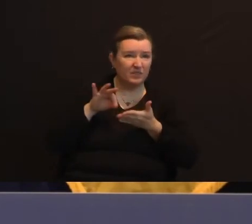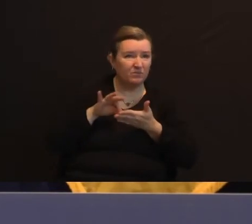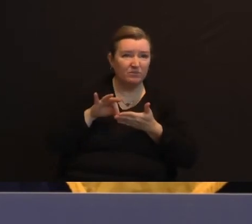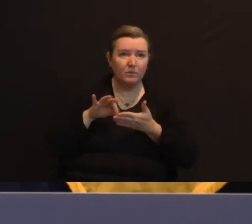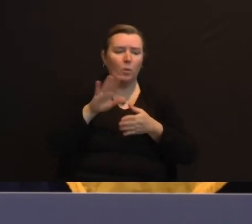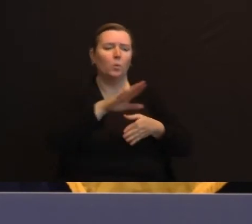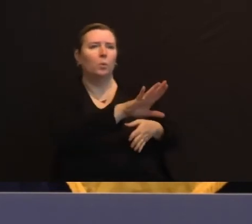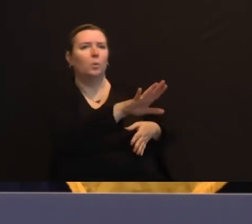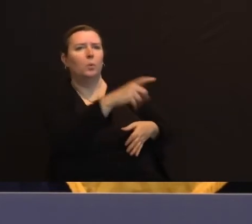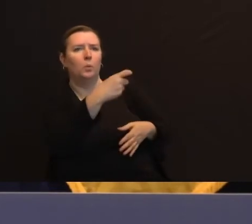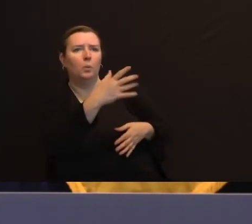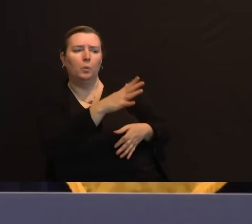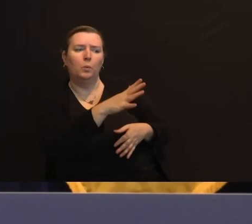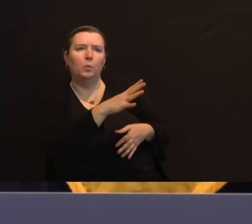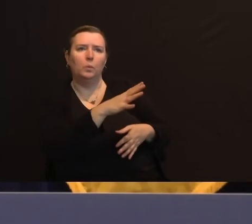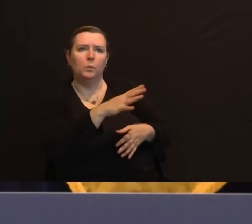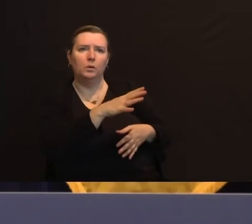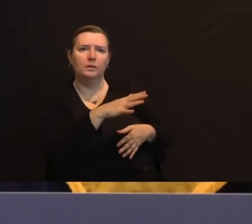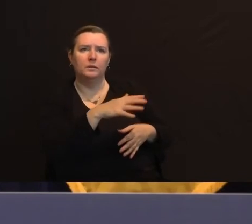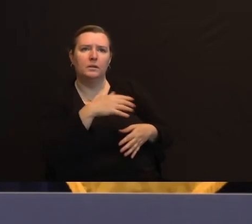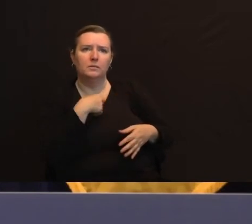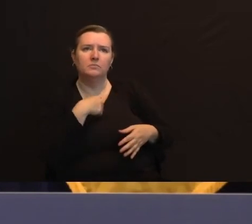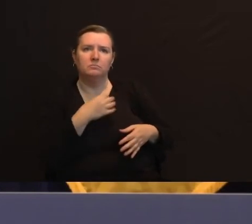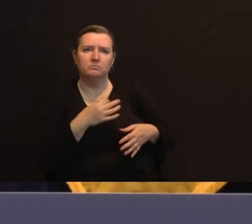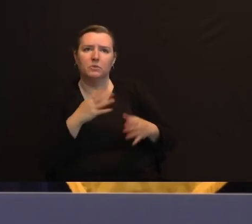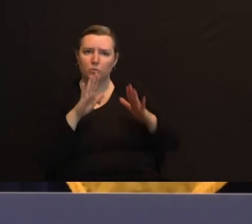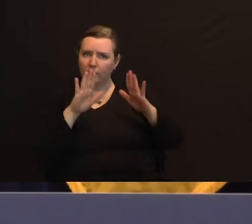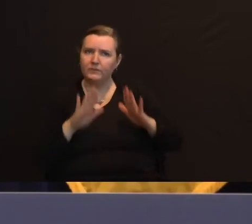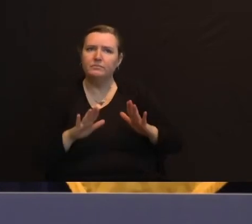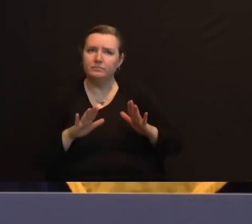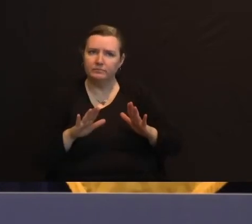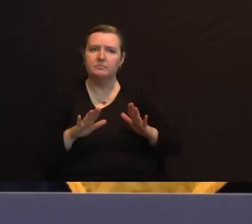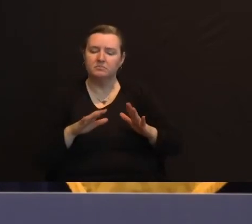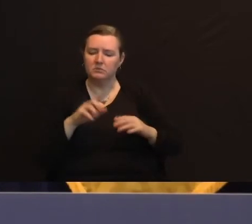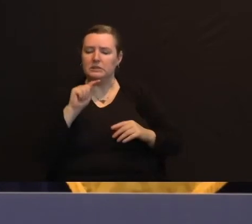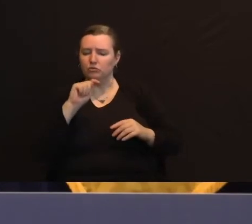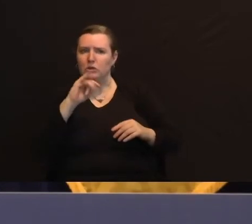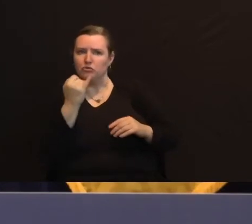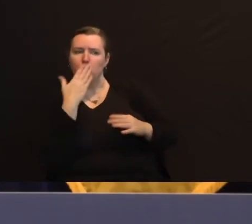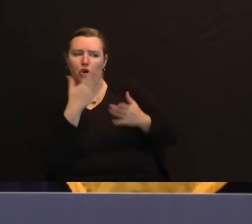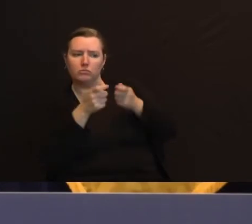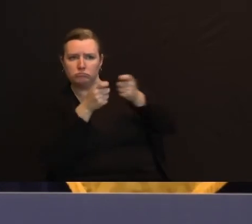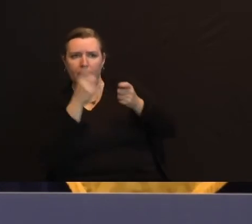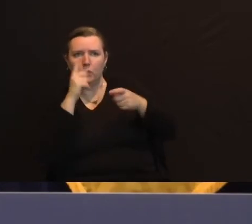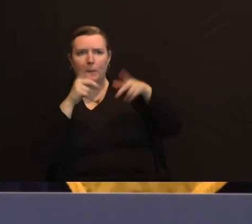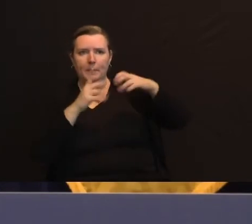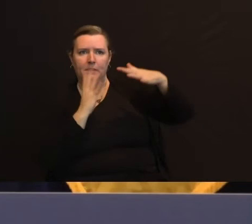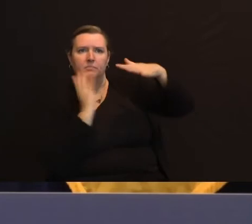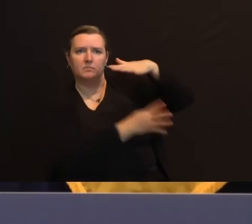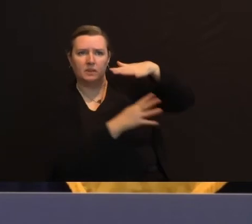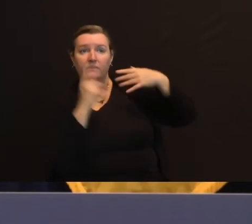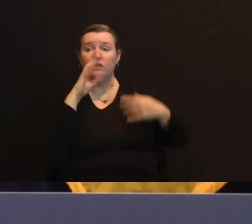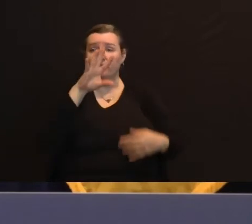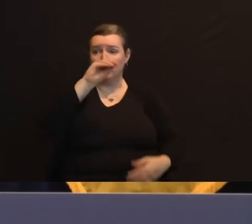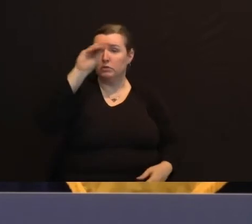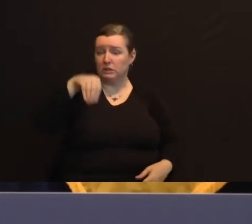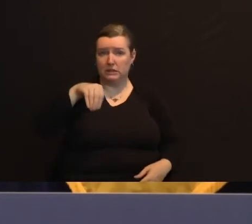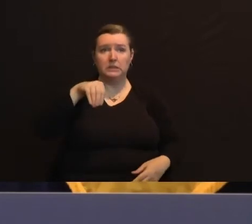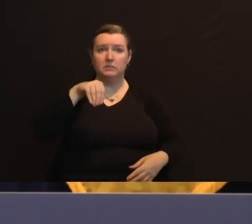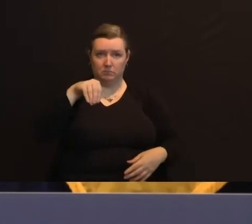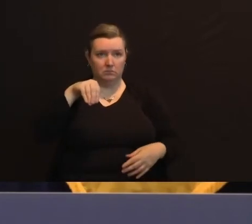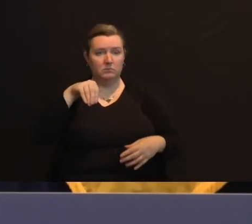it. Is the limit still 50% of capacity in these essential businesses? And with